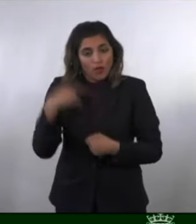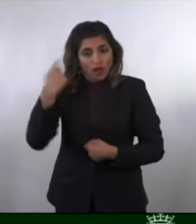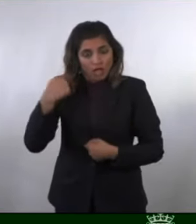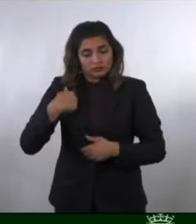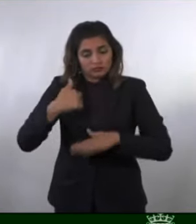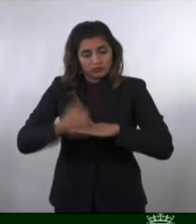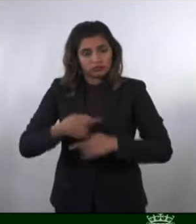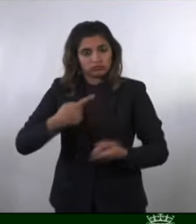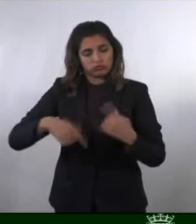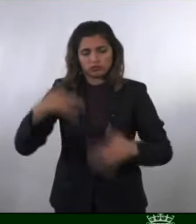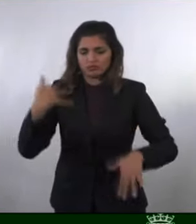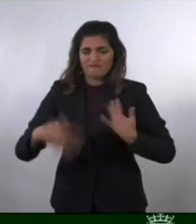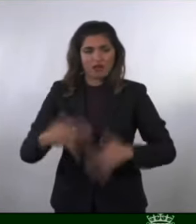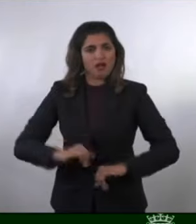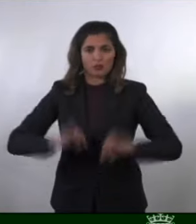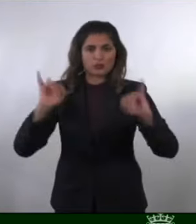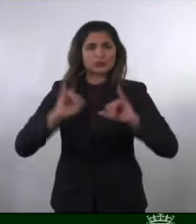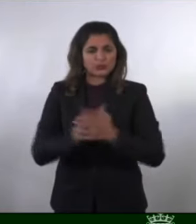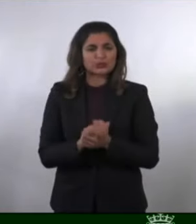of Friday,